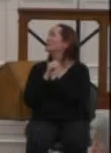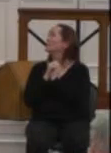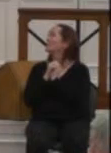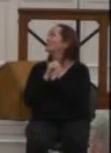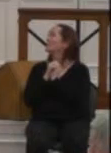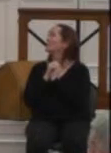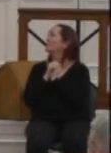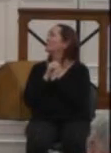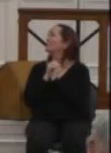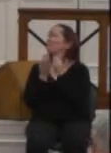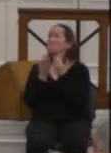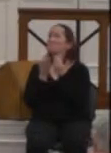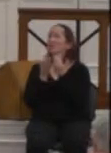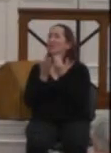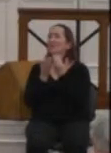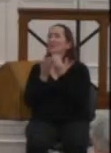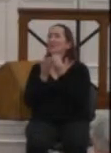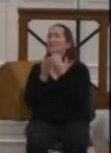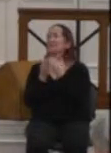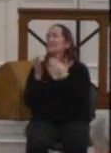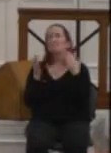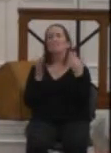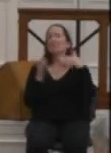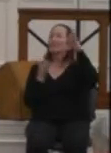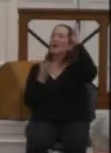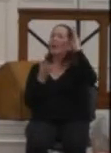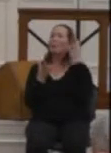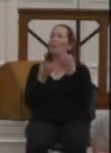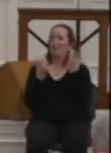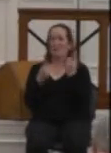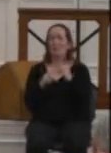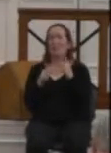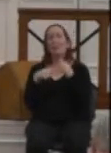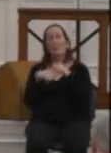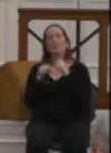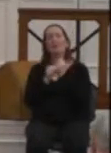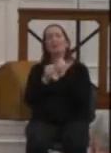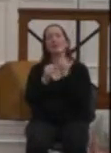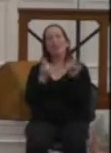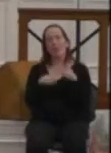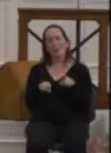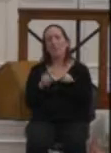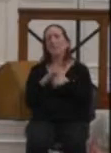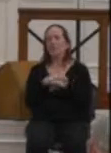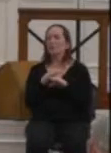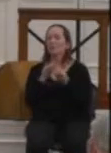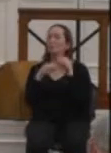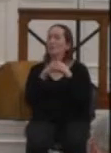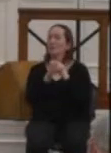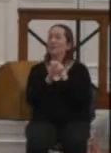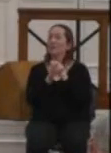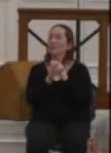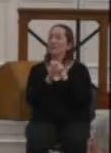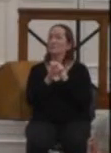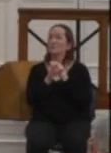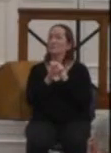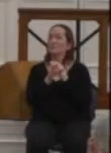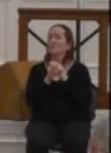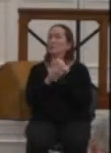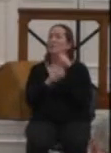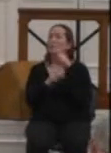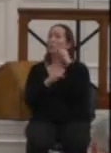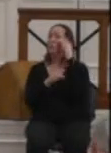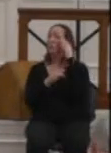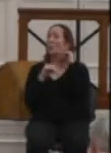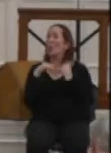Some item that God wanted to make happen in creation. And you know what? You know how he did